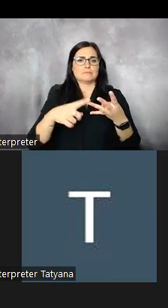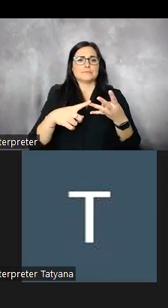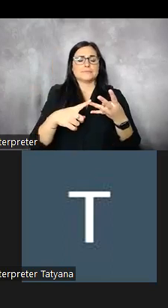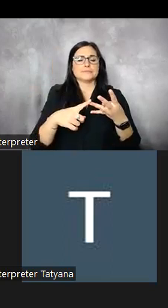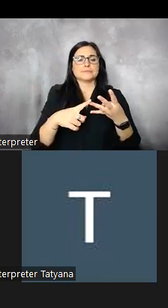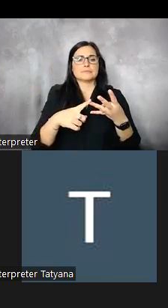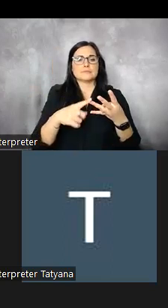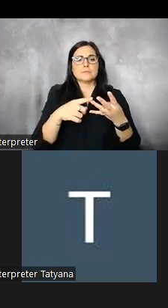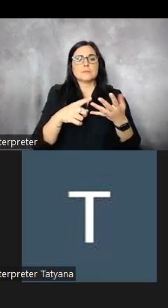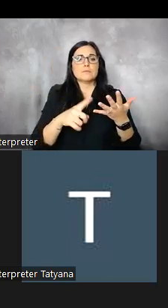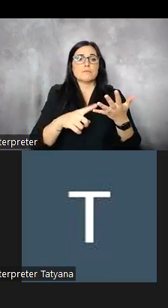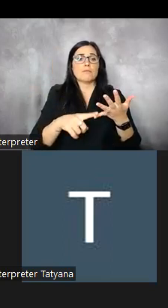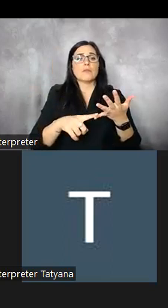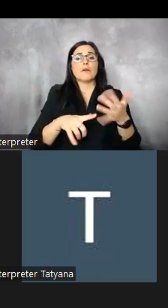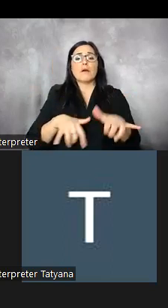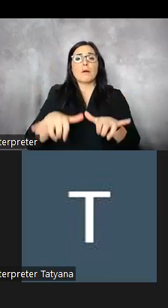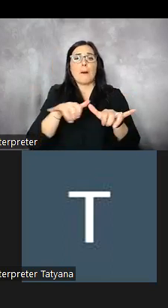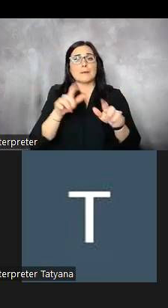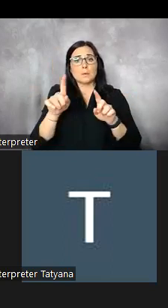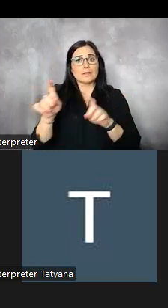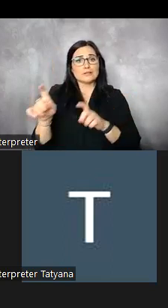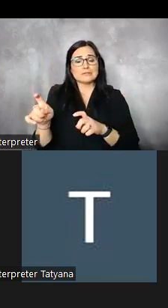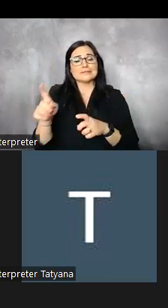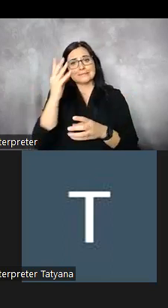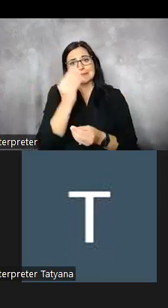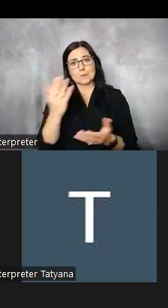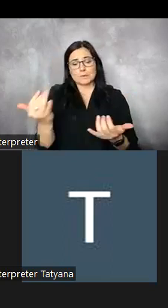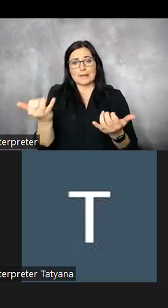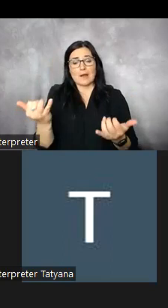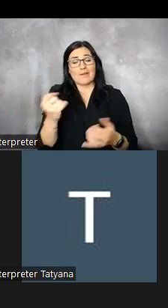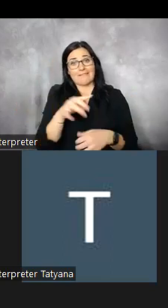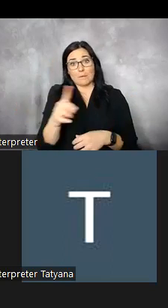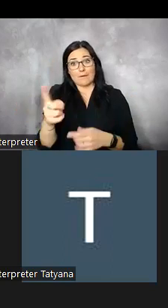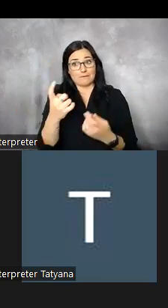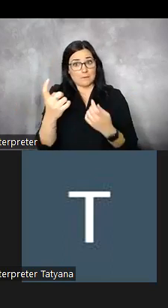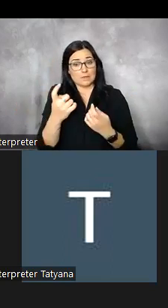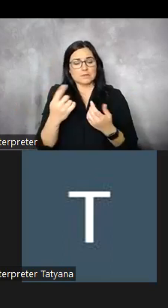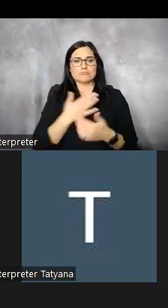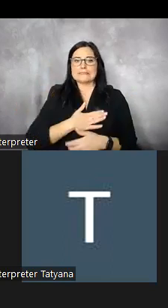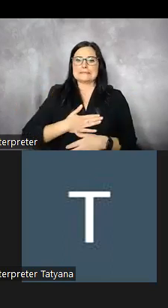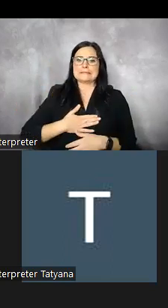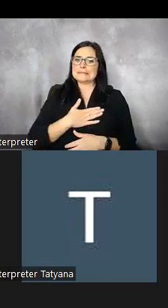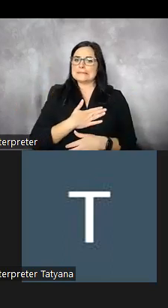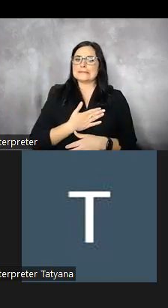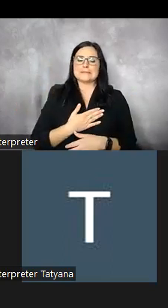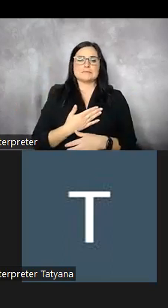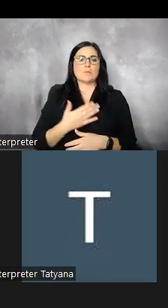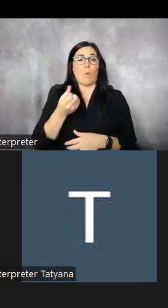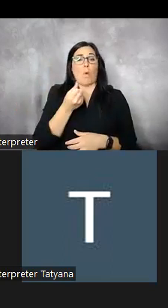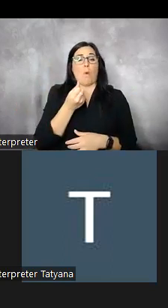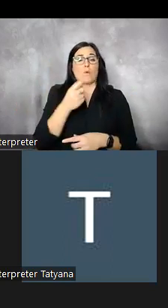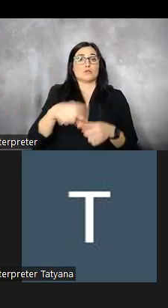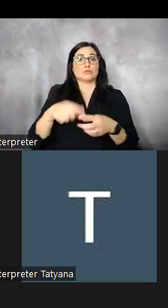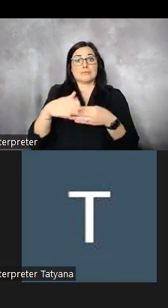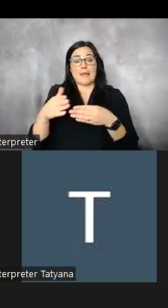And common questions, which I would tell everybody right now, if you go ahead, if you have questions, please remember them for the end of this. We'll